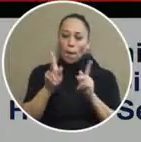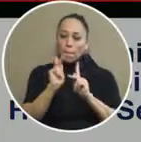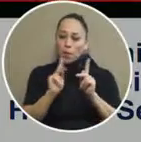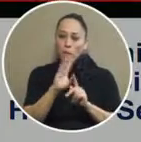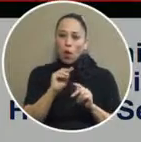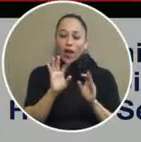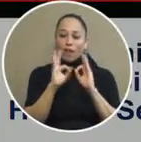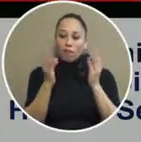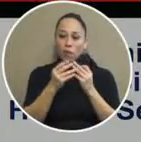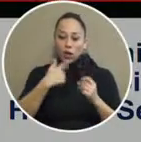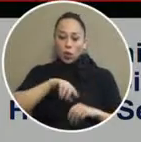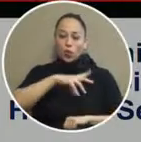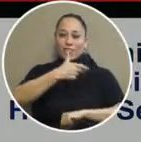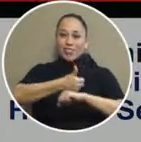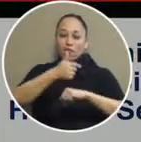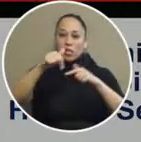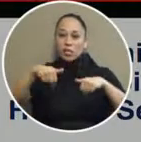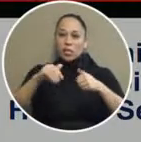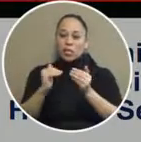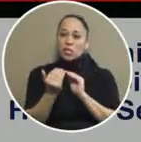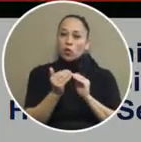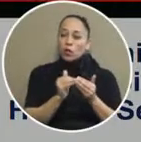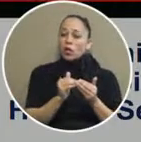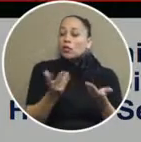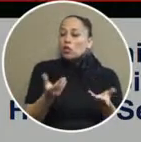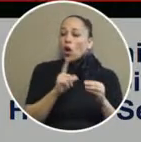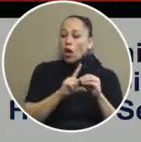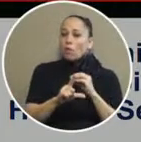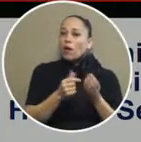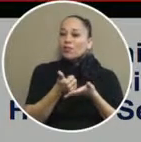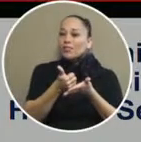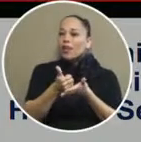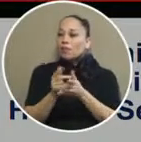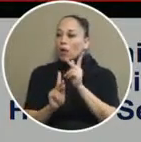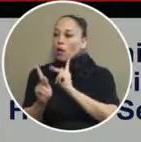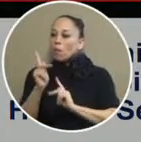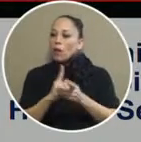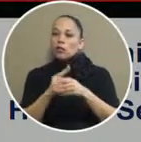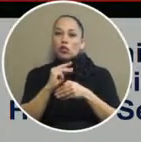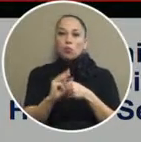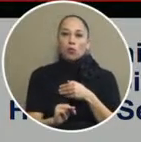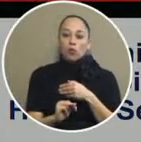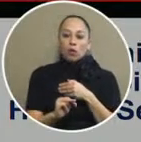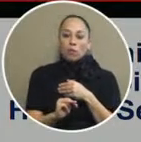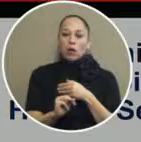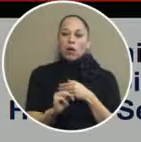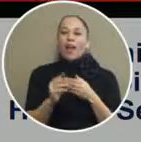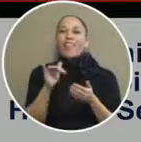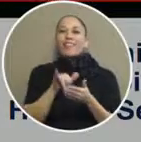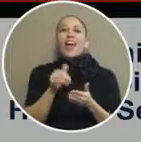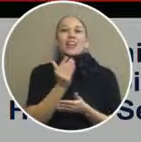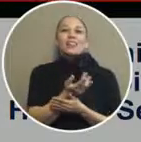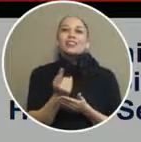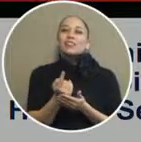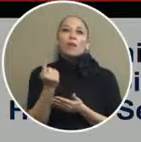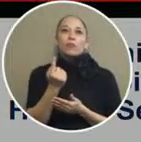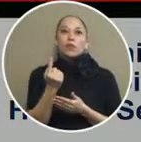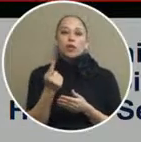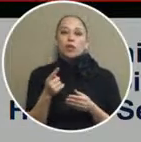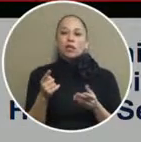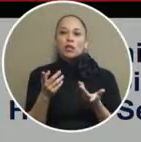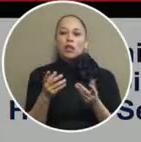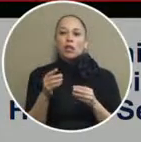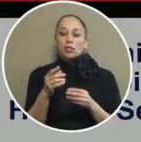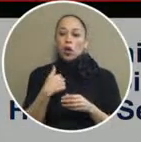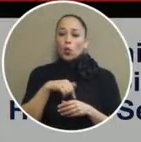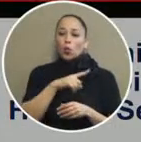we've established in this community. And so the El Pasoans Helping El Pasoans program was something that was